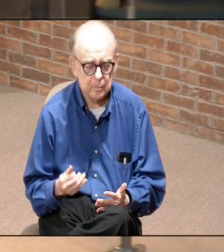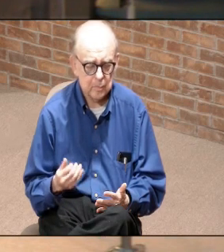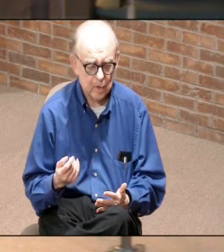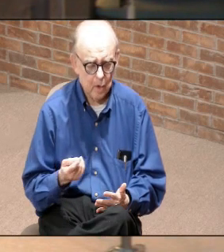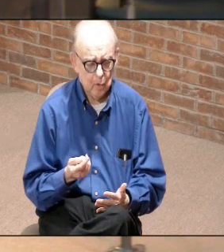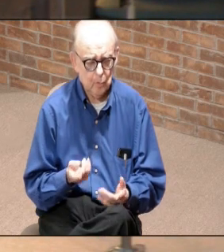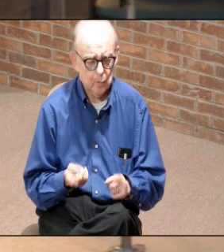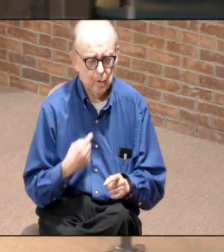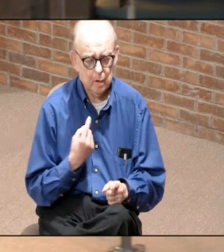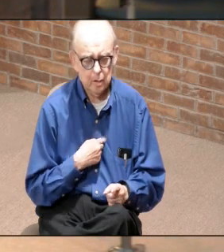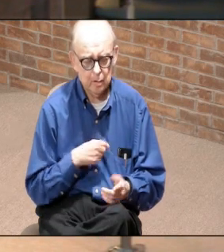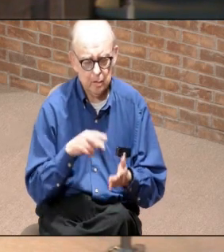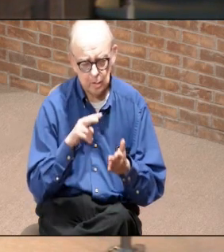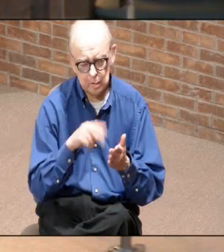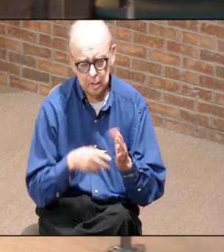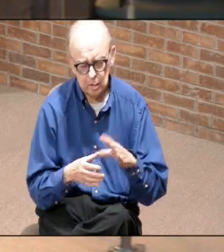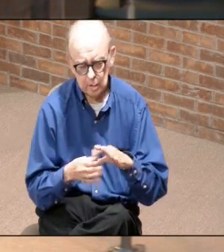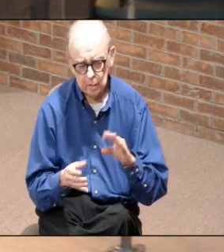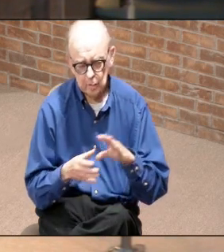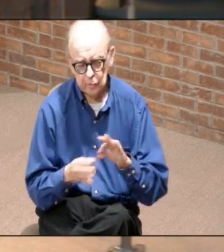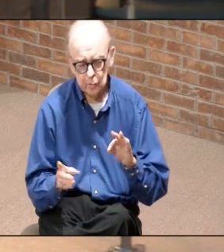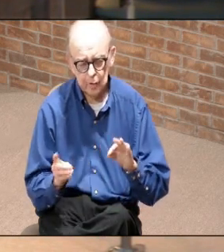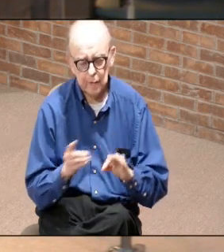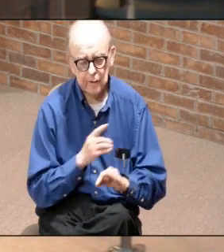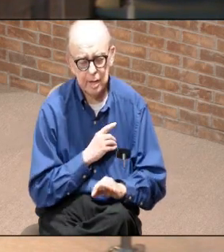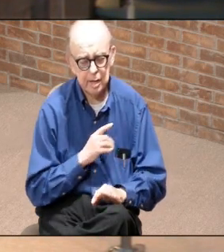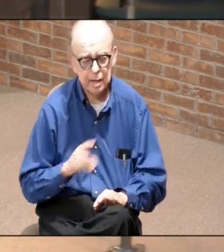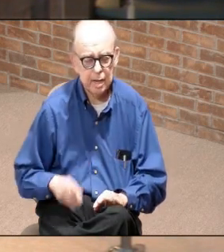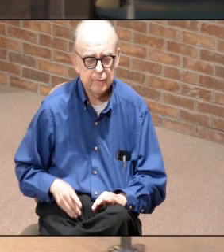when we read the story of David,